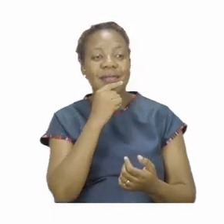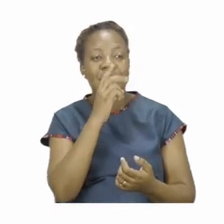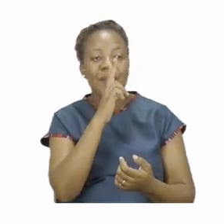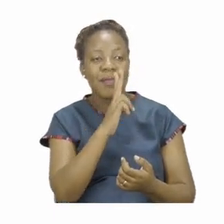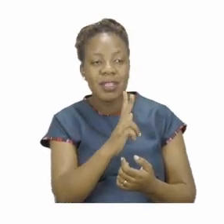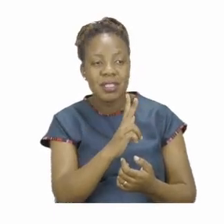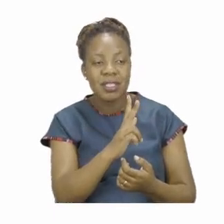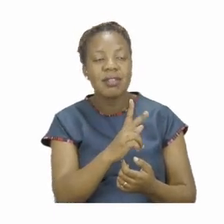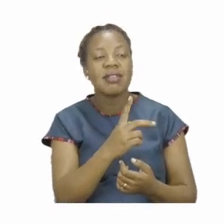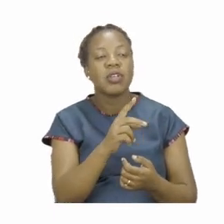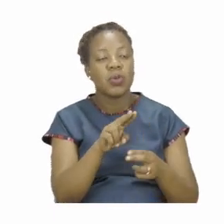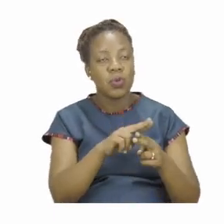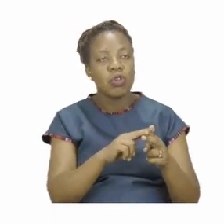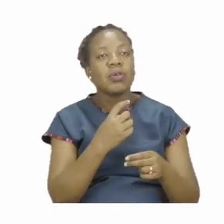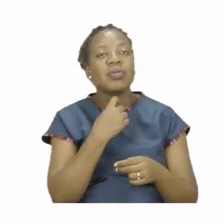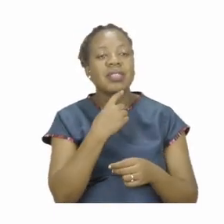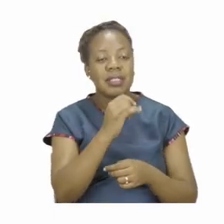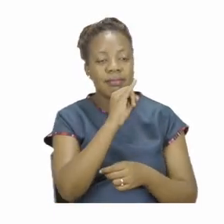John is.